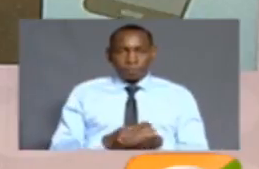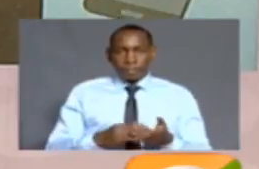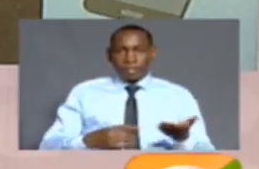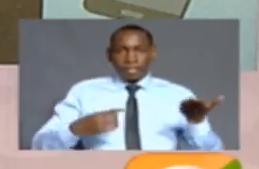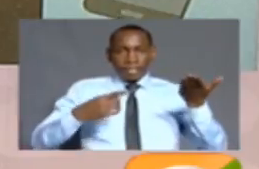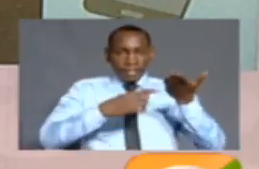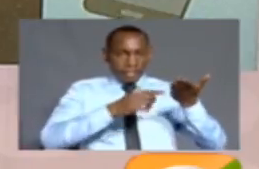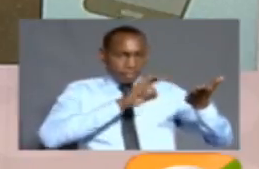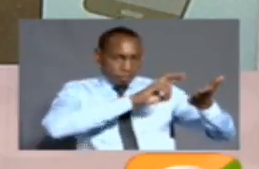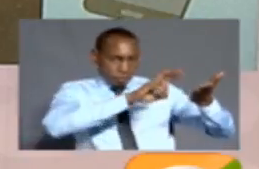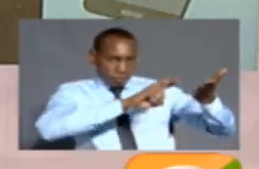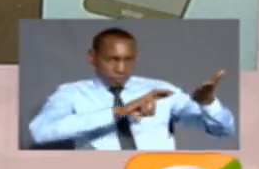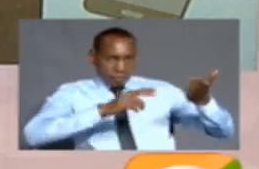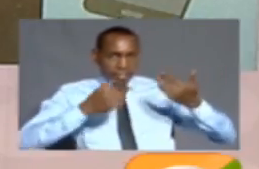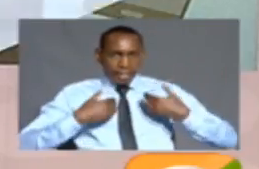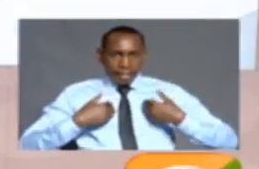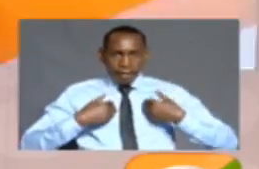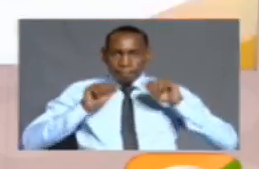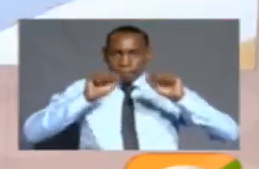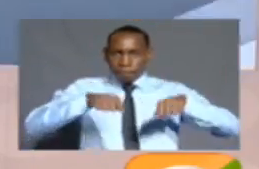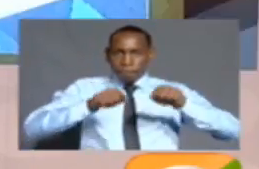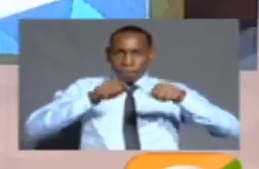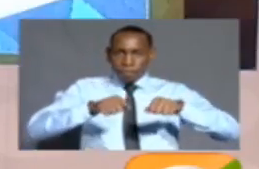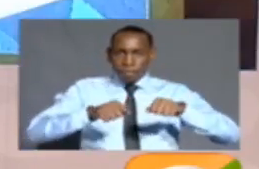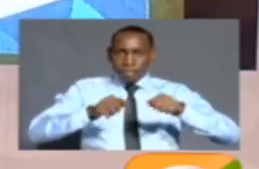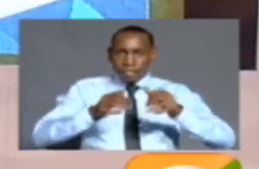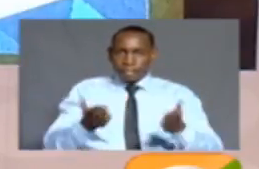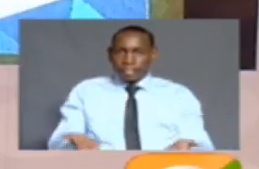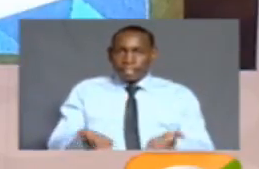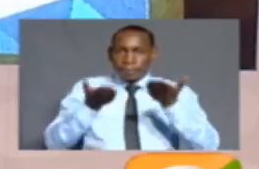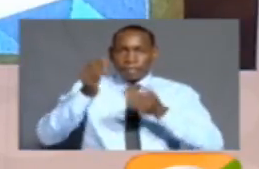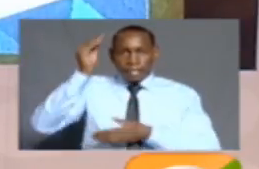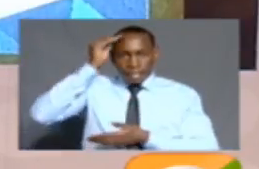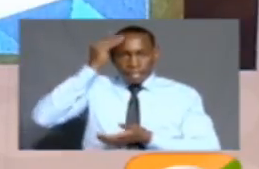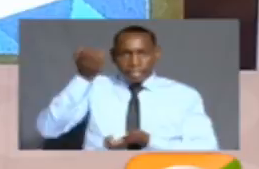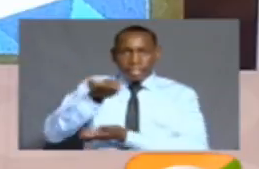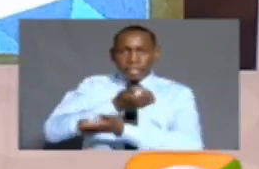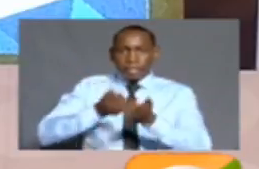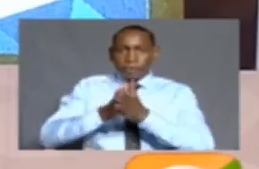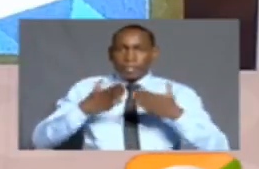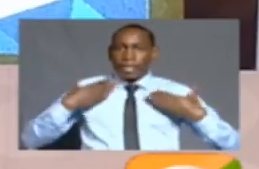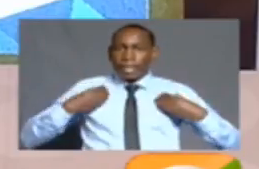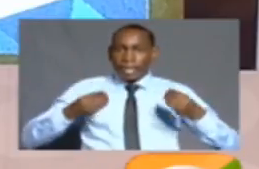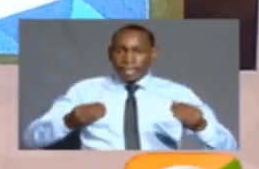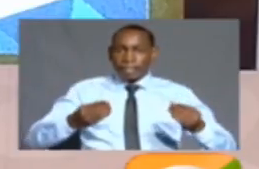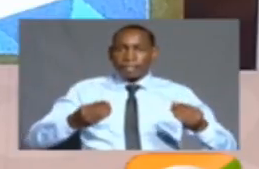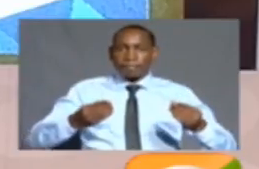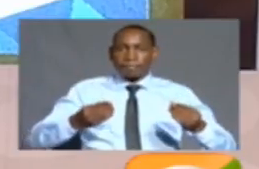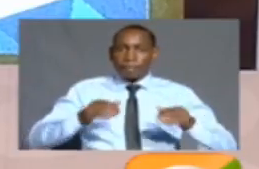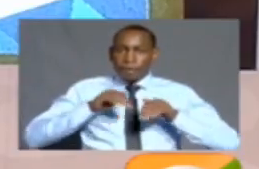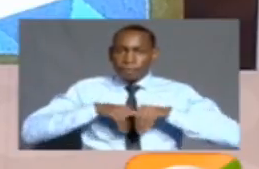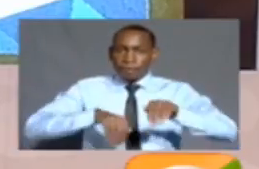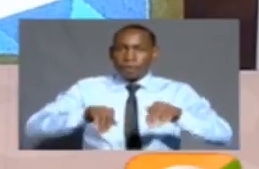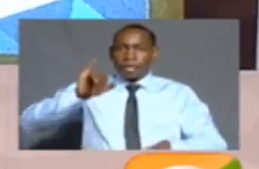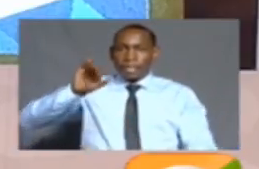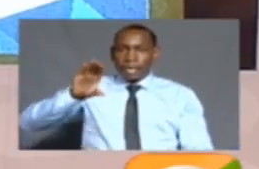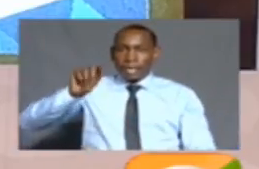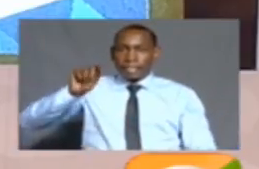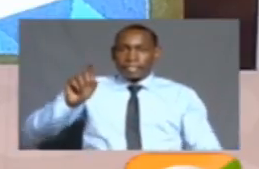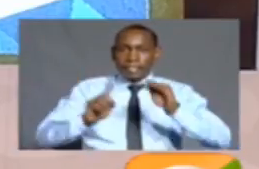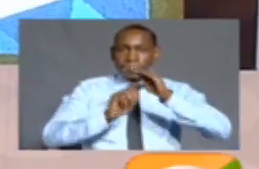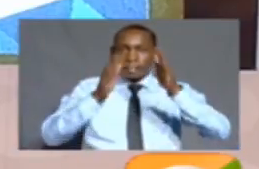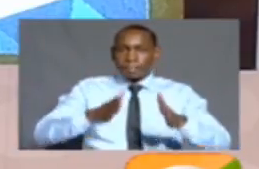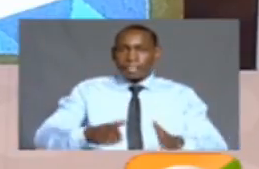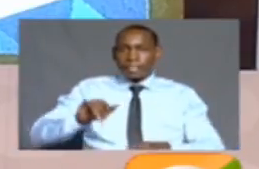Digital reading has the power to improve educational, economic, and health outcomes. This, according to ICT Cabinet Secretary